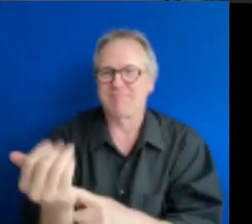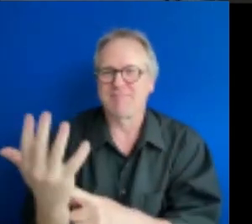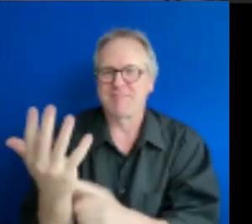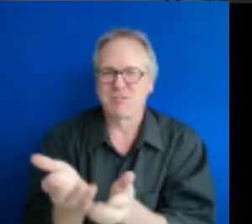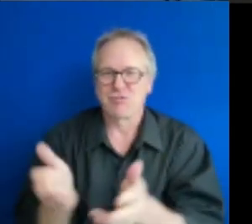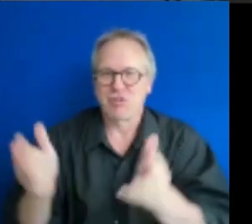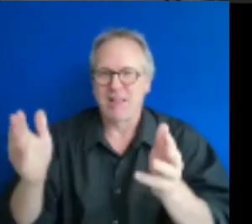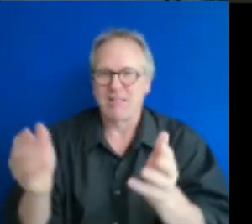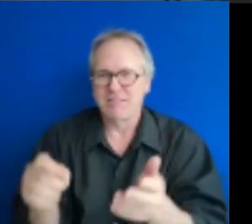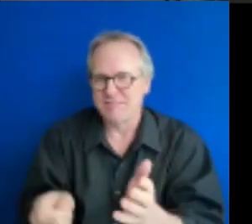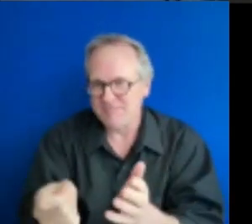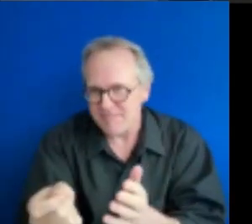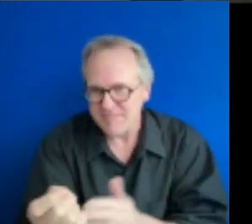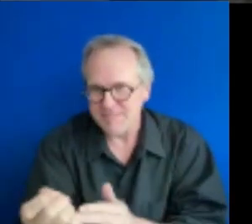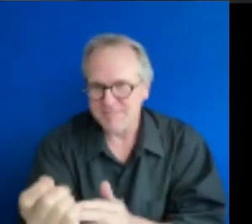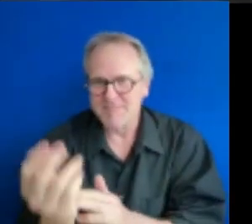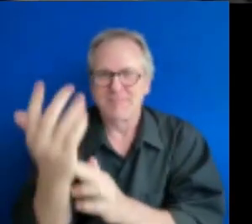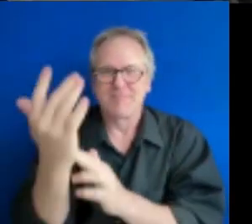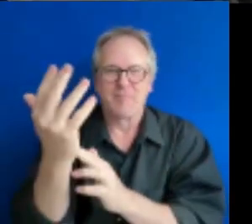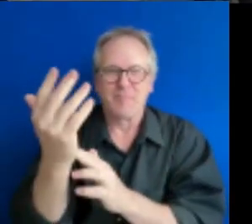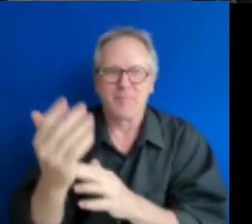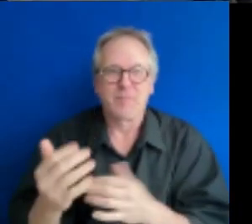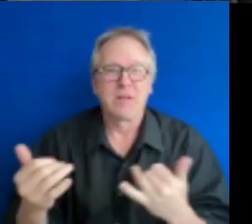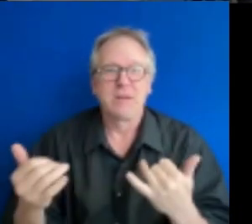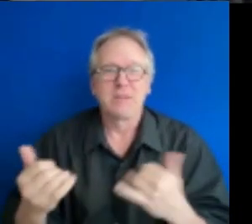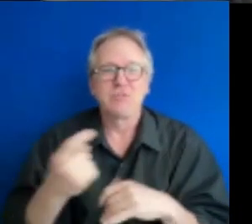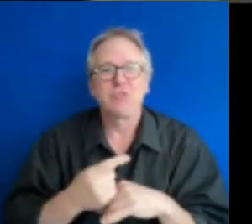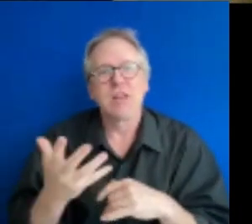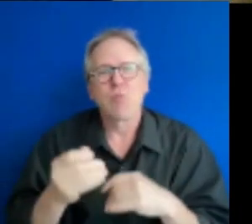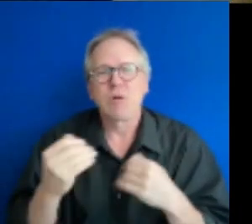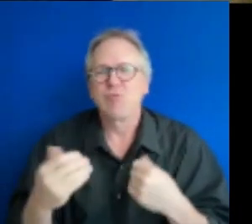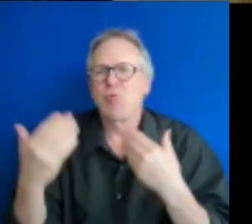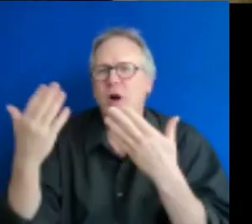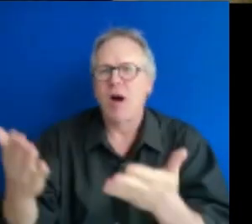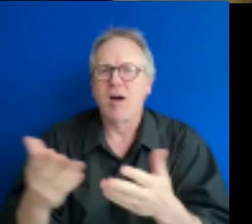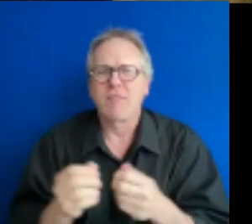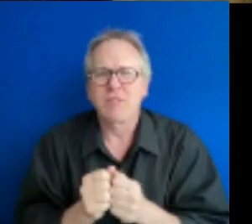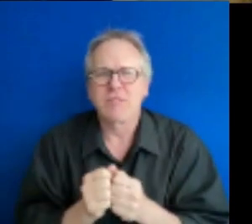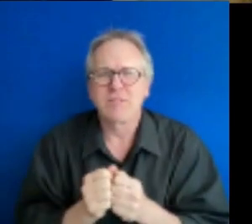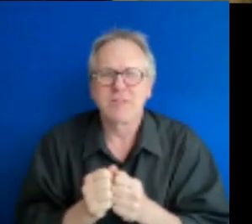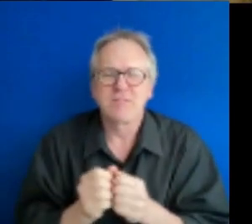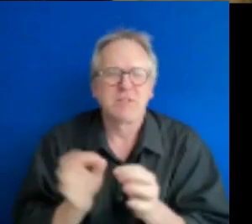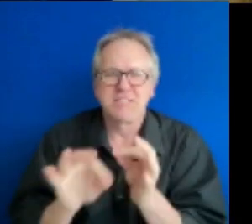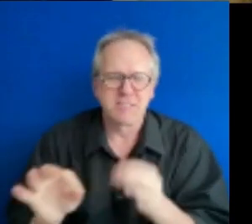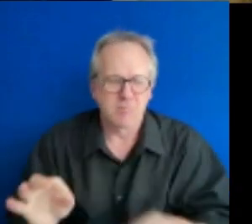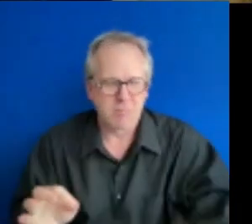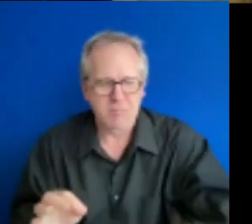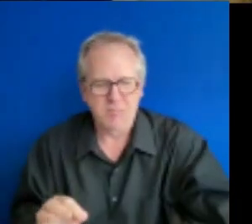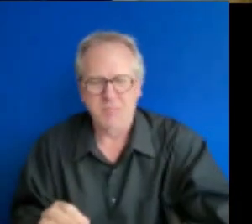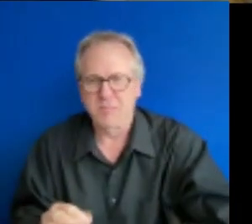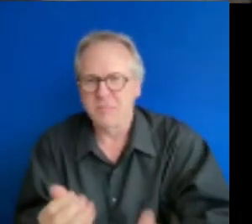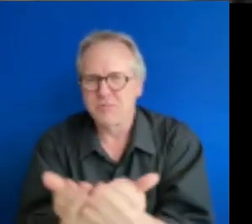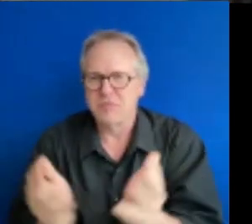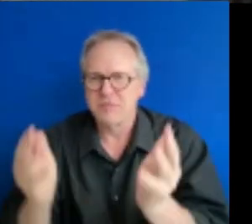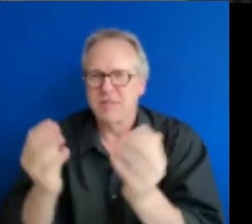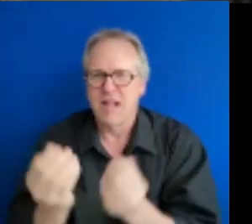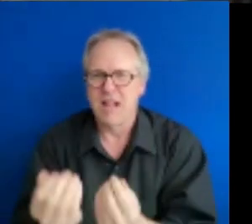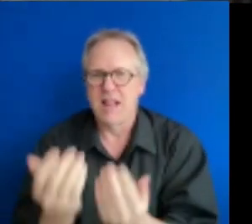chalice. And today we just wanted to offer a very, very simple chalice